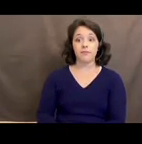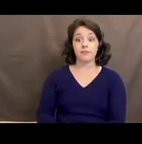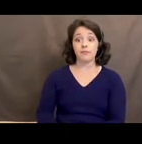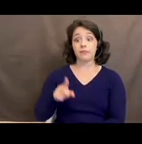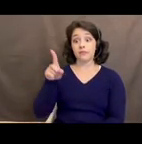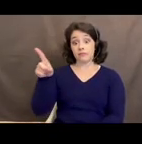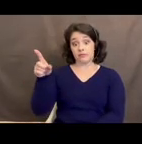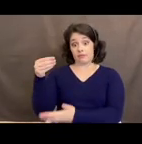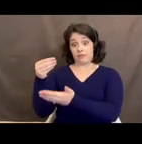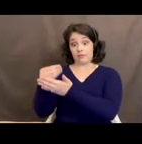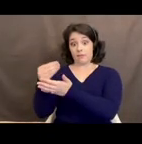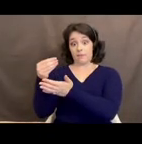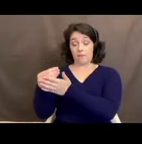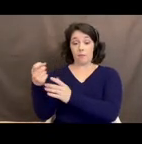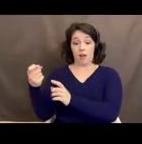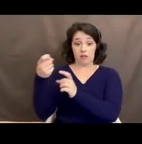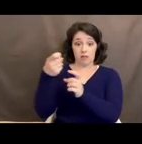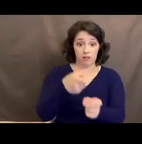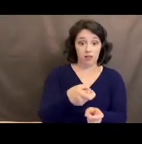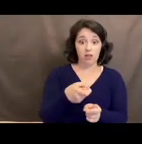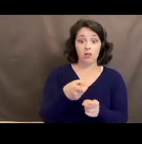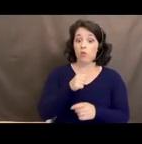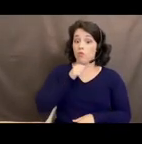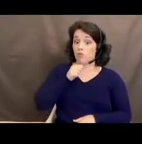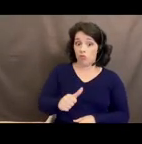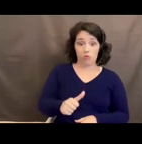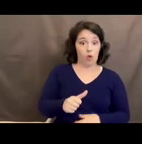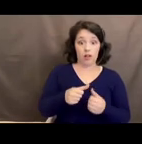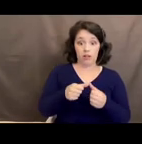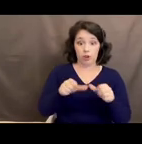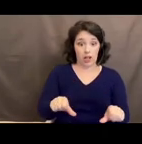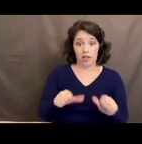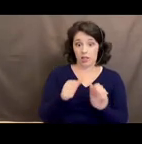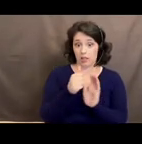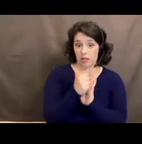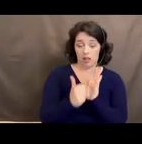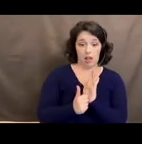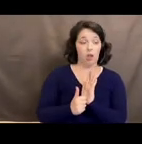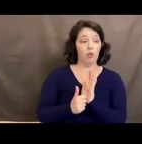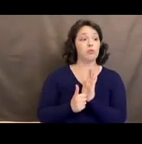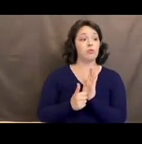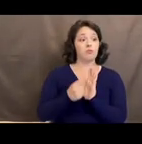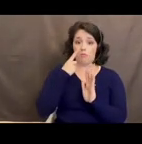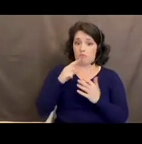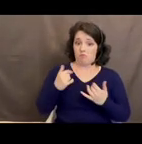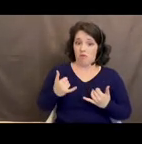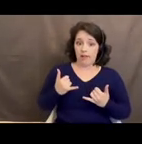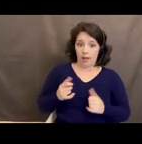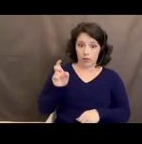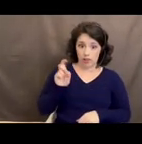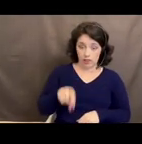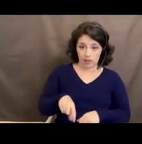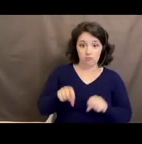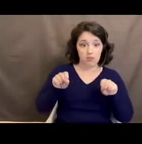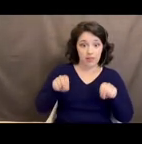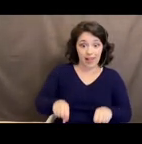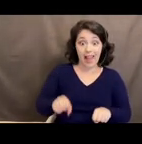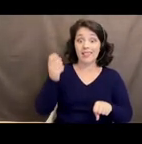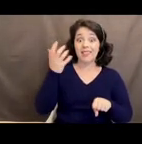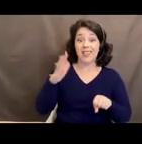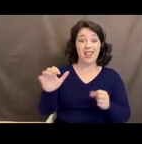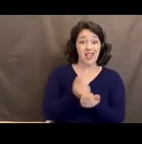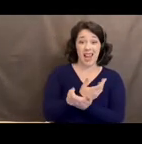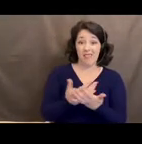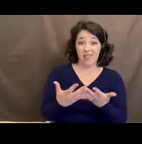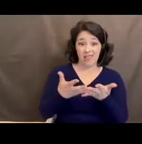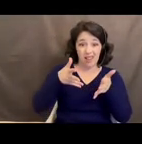checking account to pay for all the current needs, and then deposit extra or unused funds into the ABLE account at